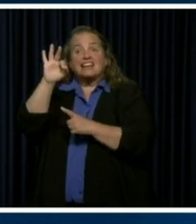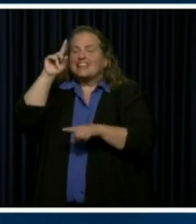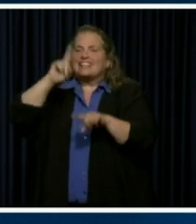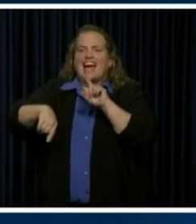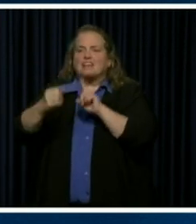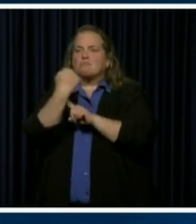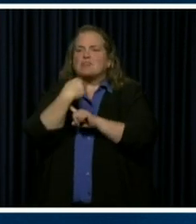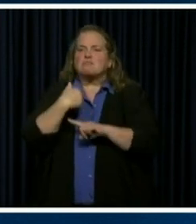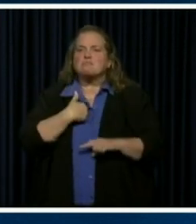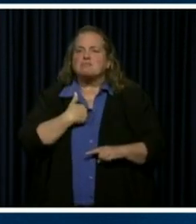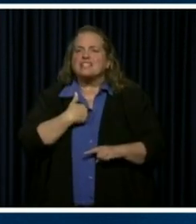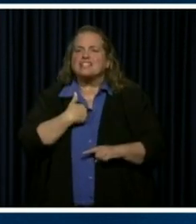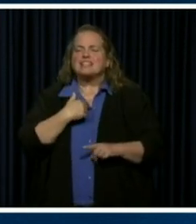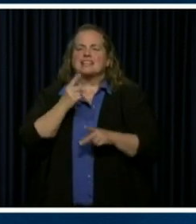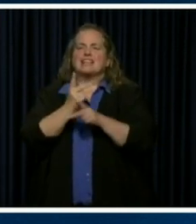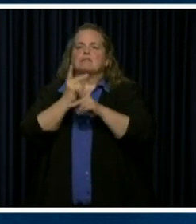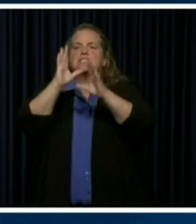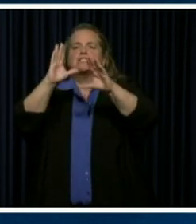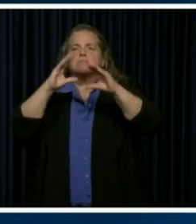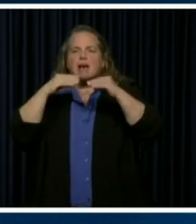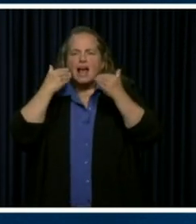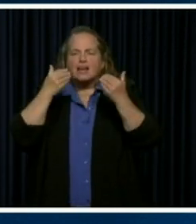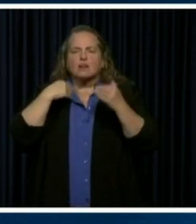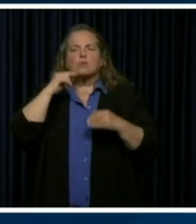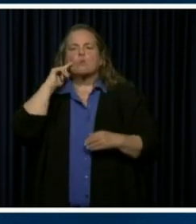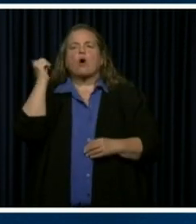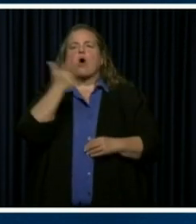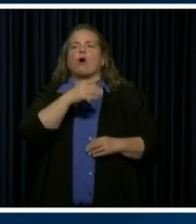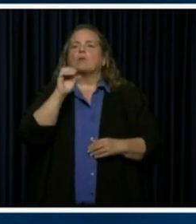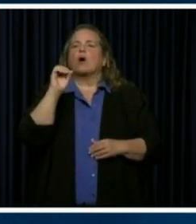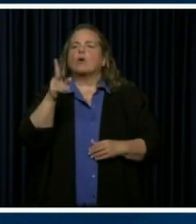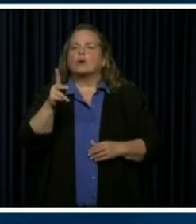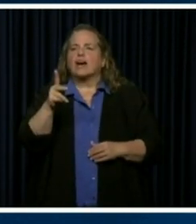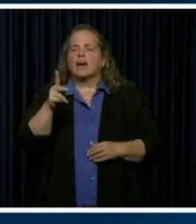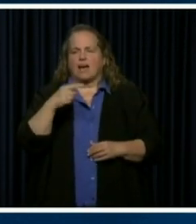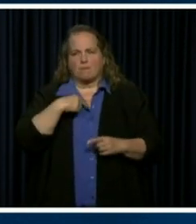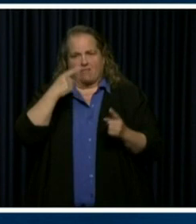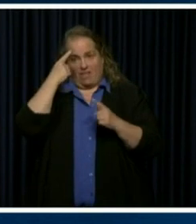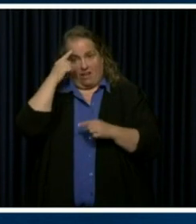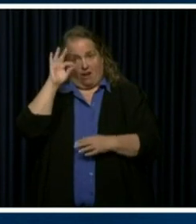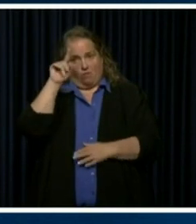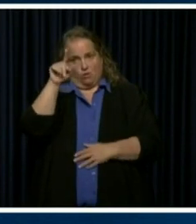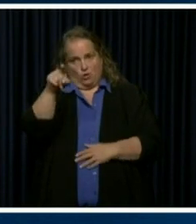Pete! Keep smiling. We will all be okay. I'm thinking of you.